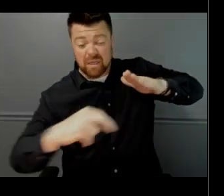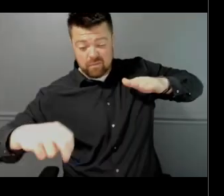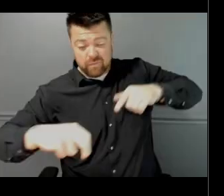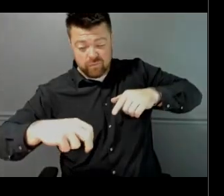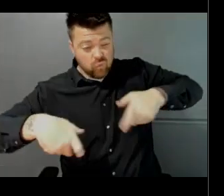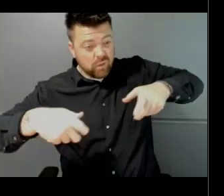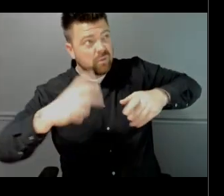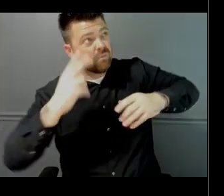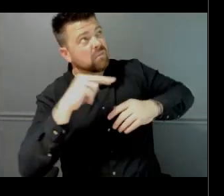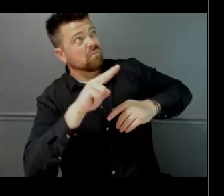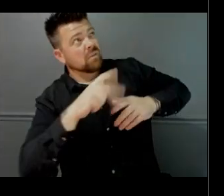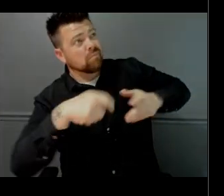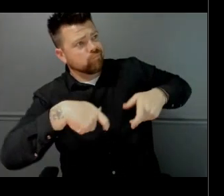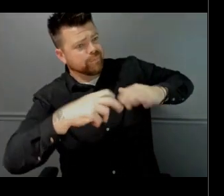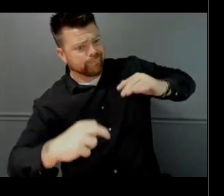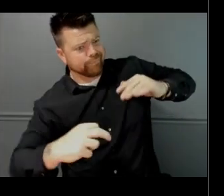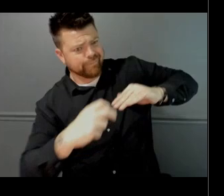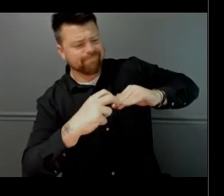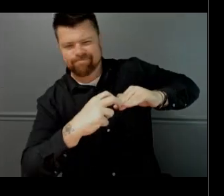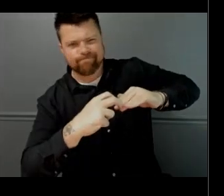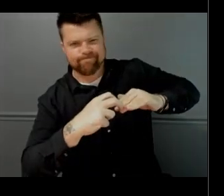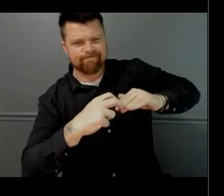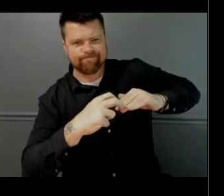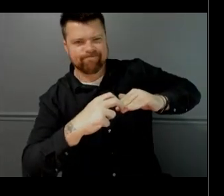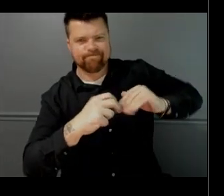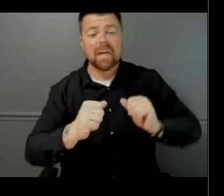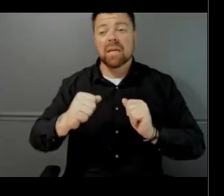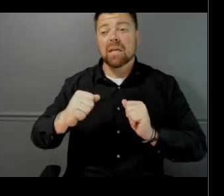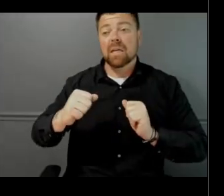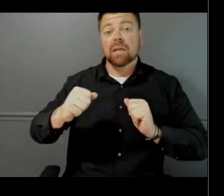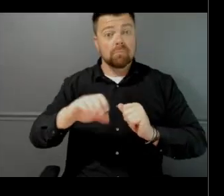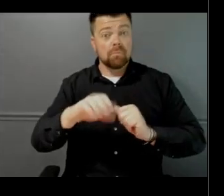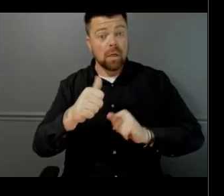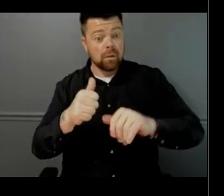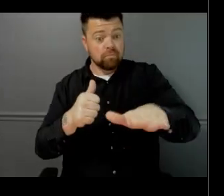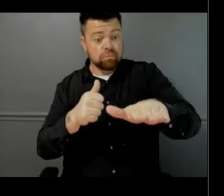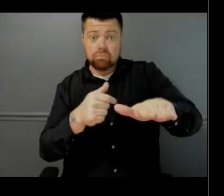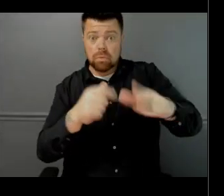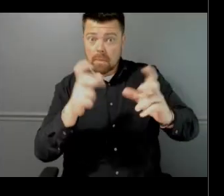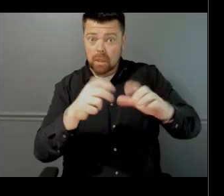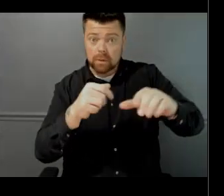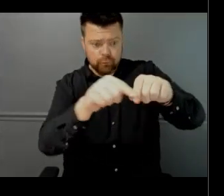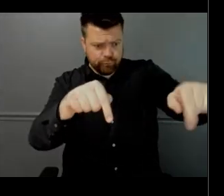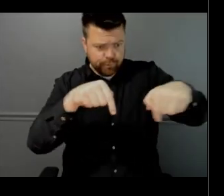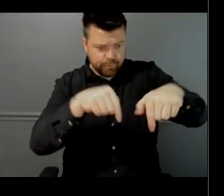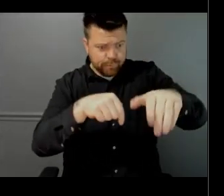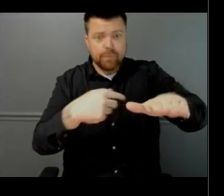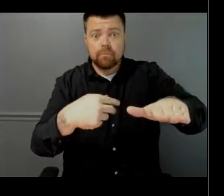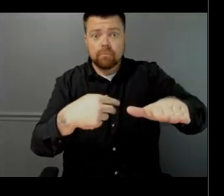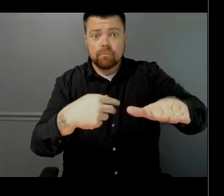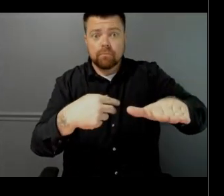navigate, a vehicular route may be used to access this amenity.